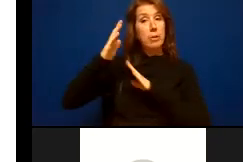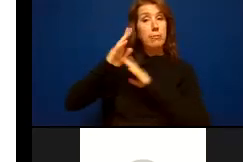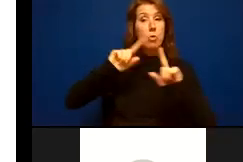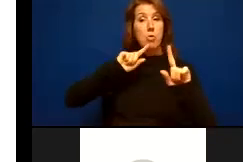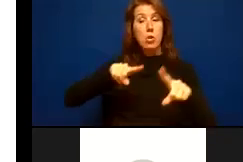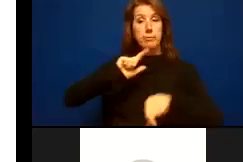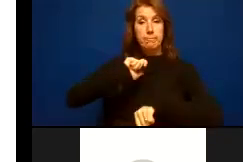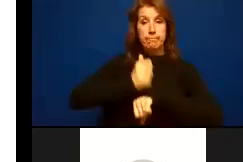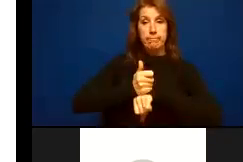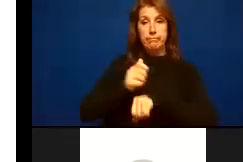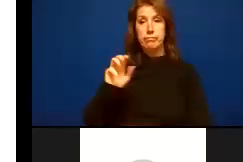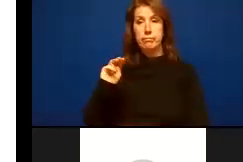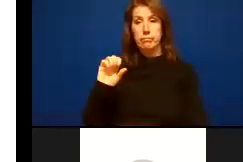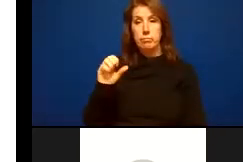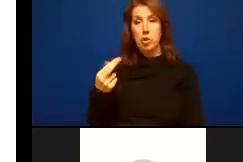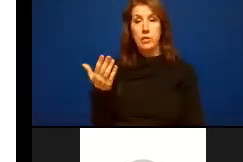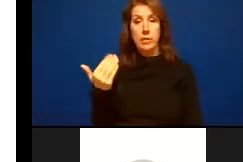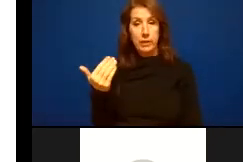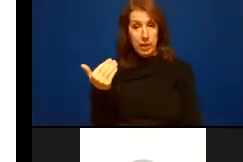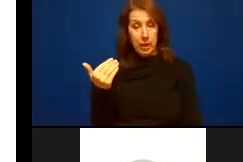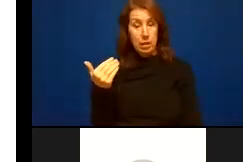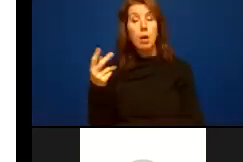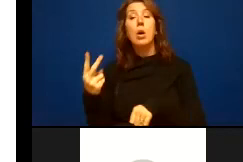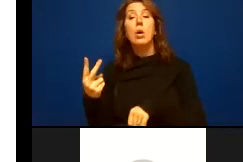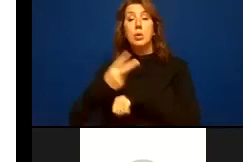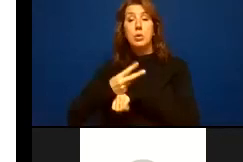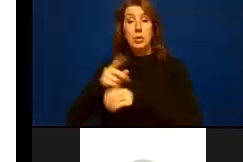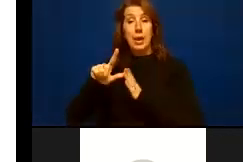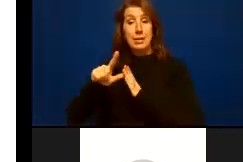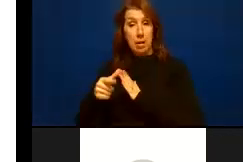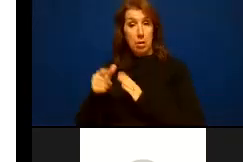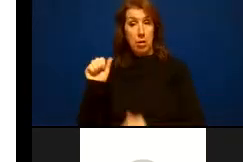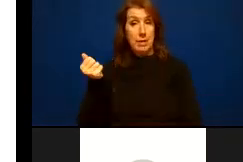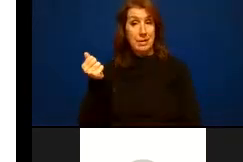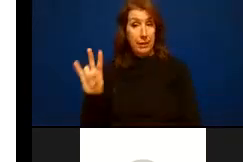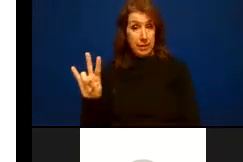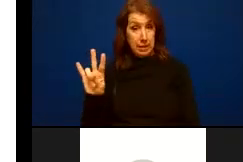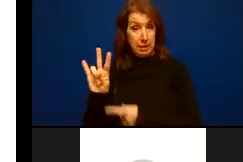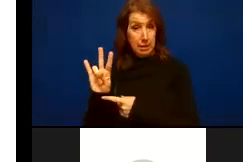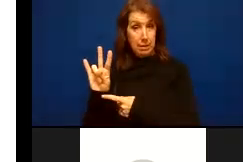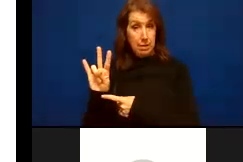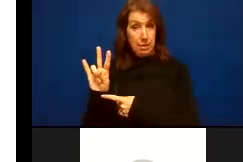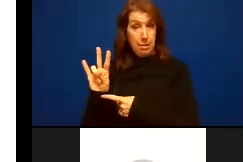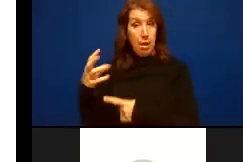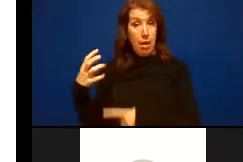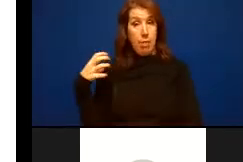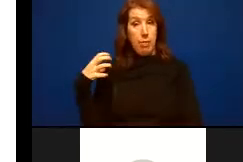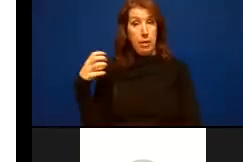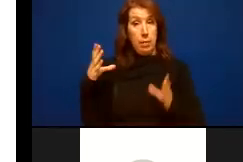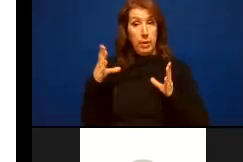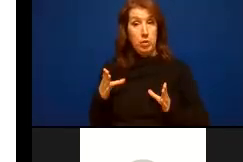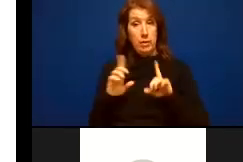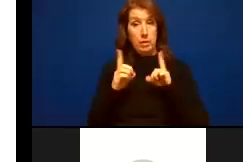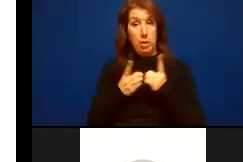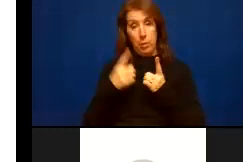March 15th, but it was not until 2 days later, on March 17th, that the commissioner of our Department of Mental